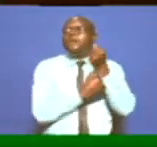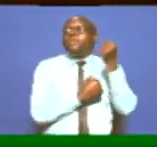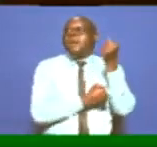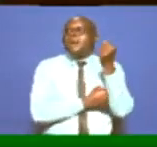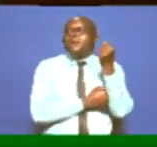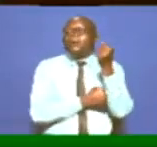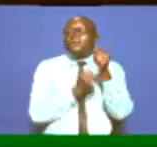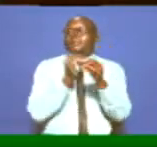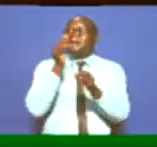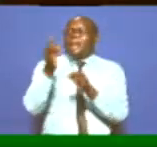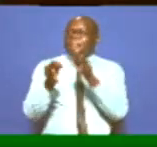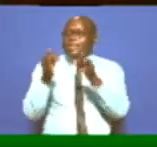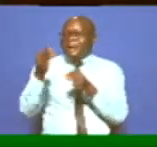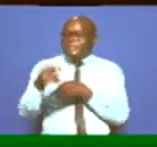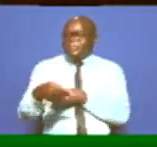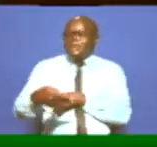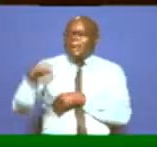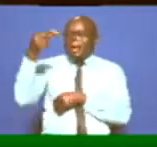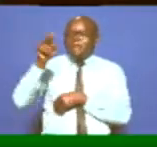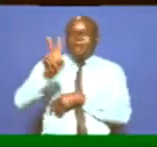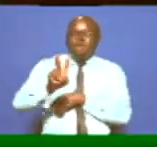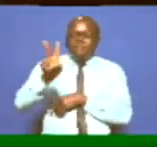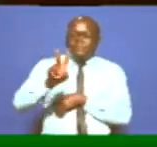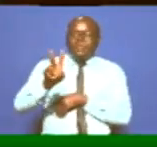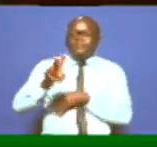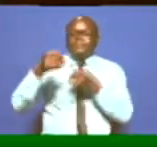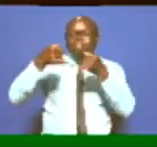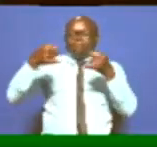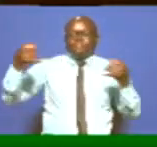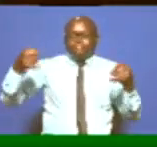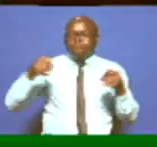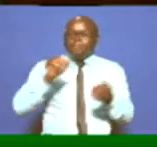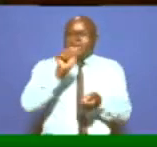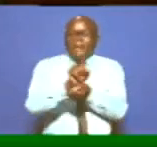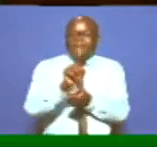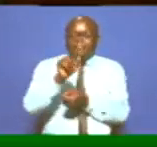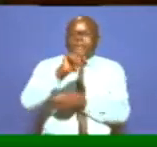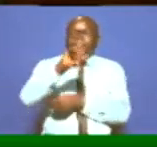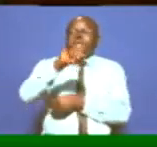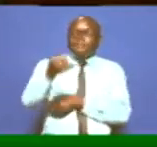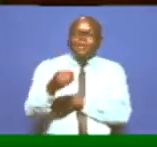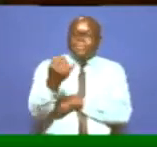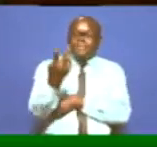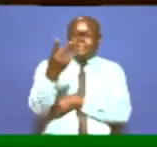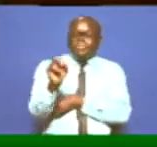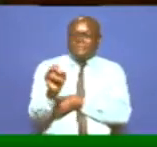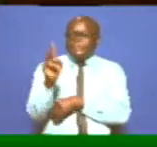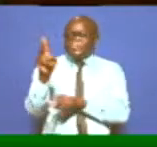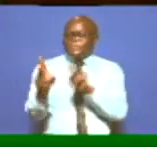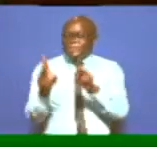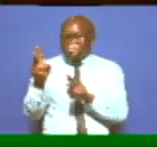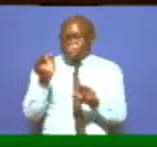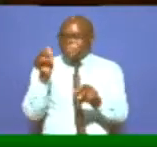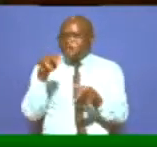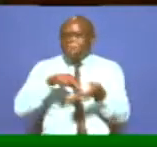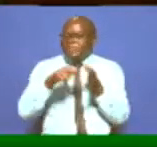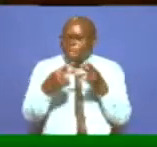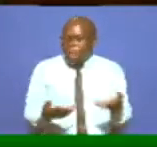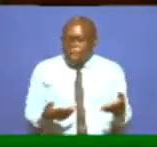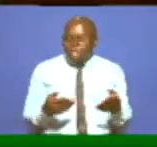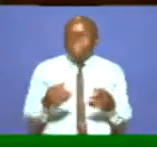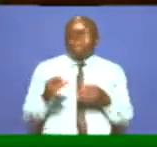Embakasi high voltage transmission line on 11th January 2022, which resulted in a